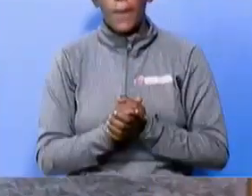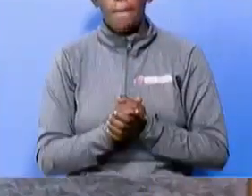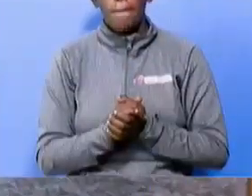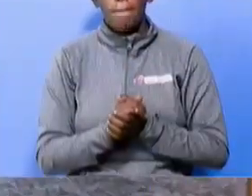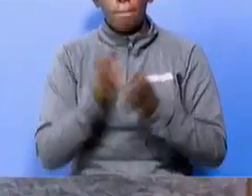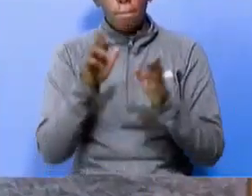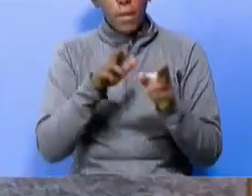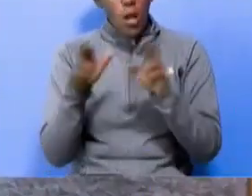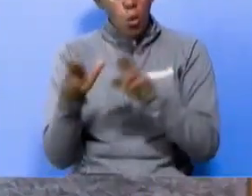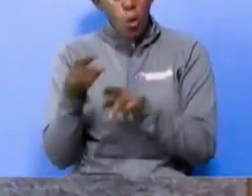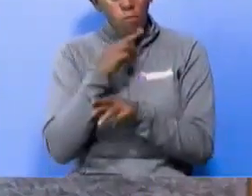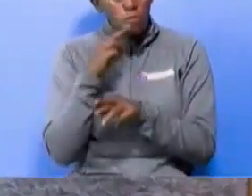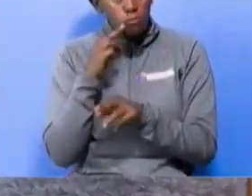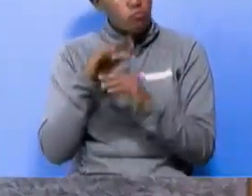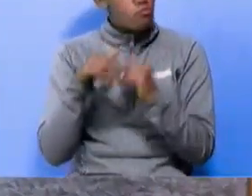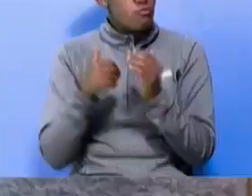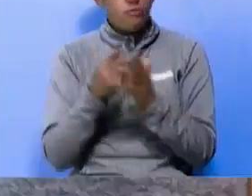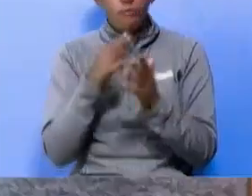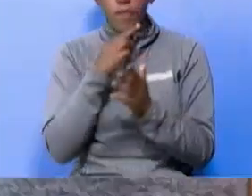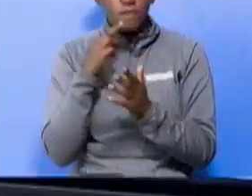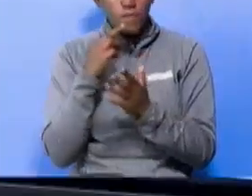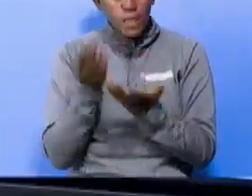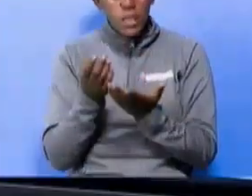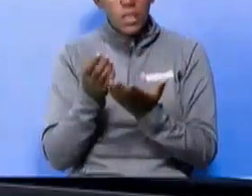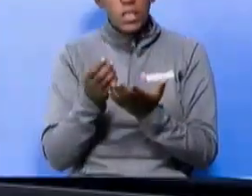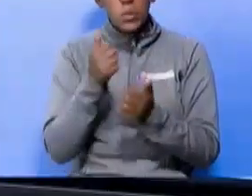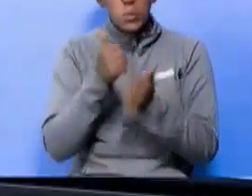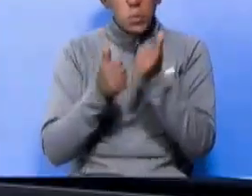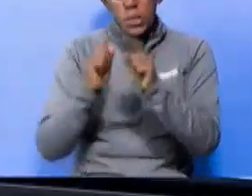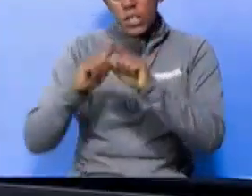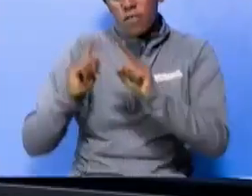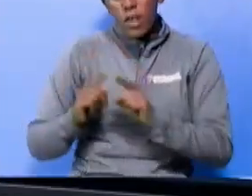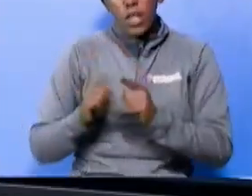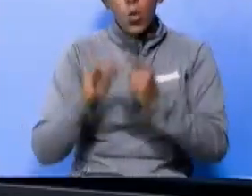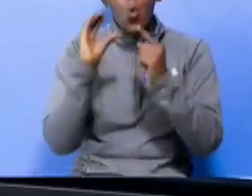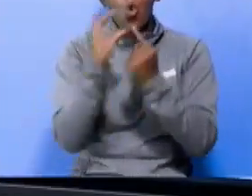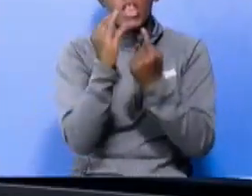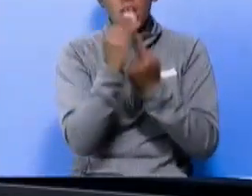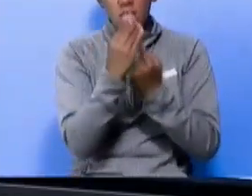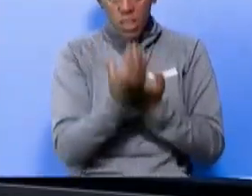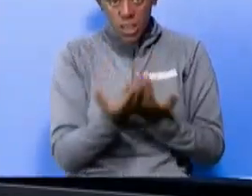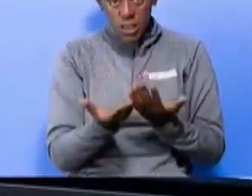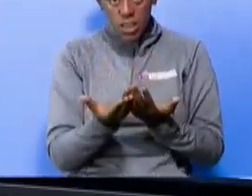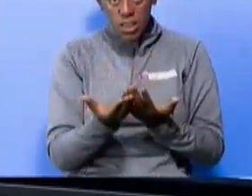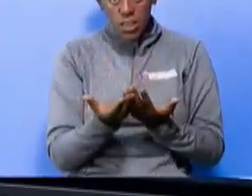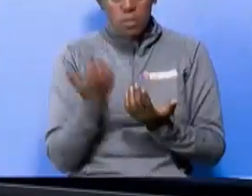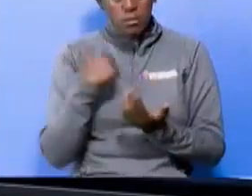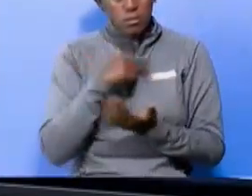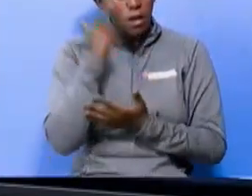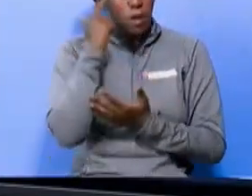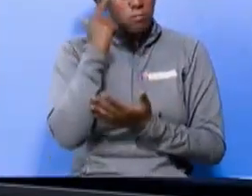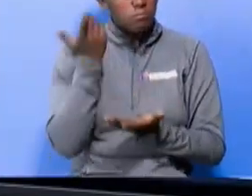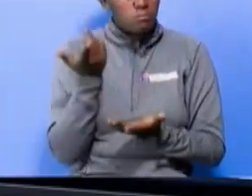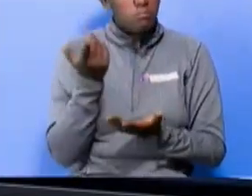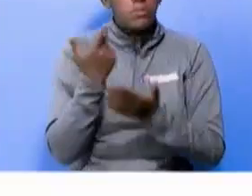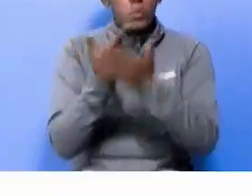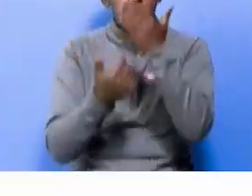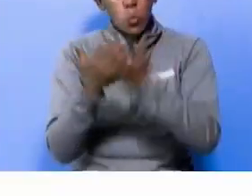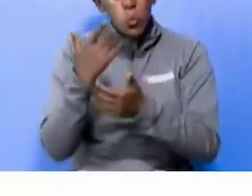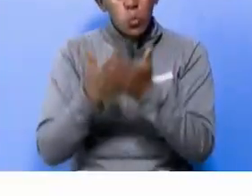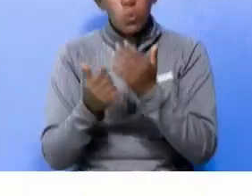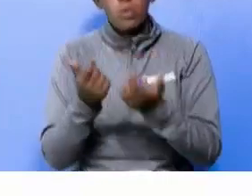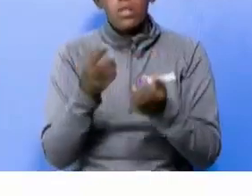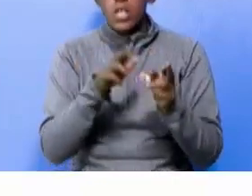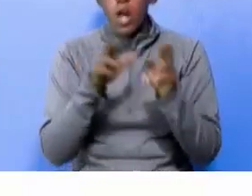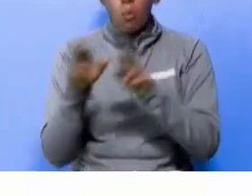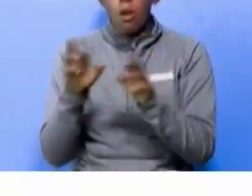Regular verbs are all verbs which belong to in different contexts. So I'll issue that talking regular and